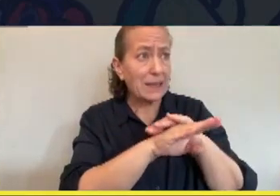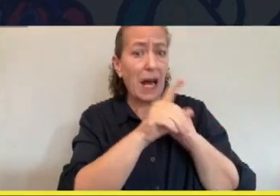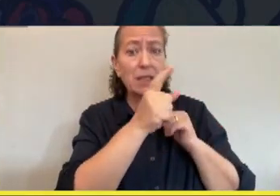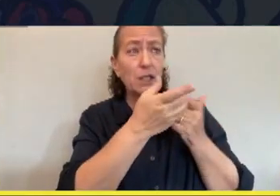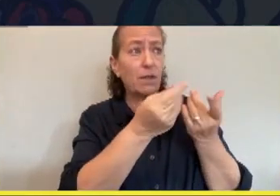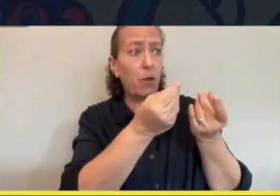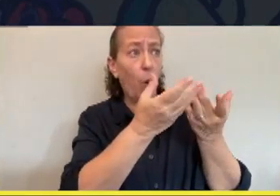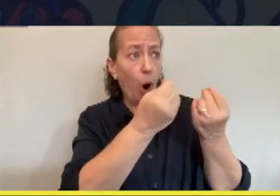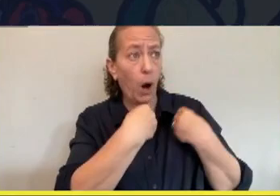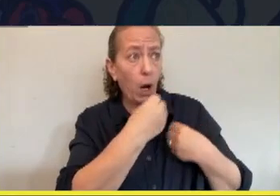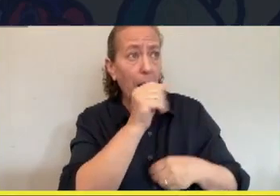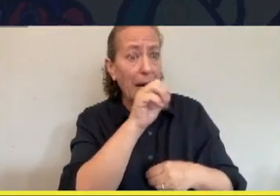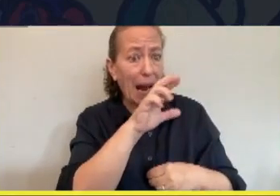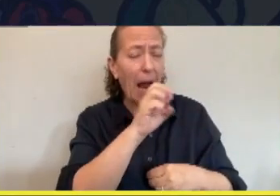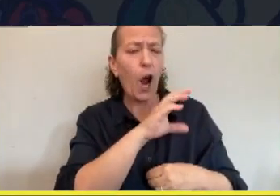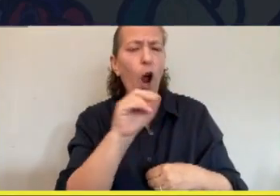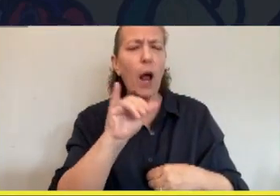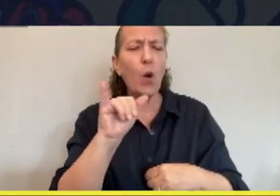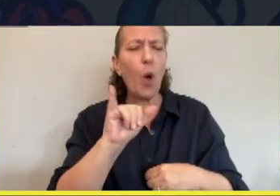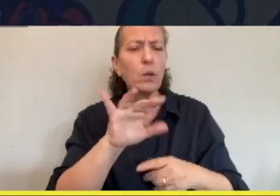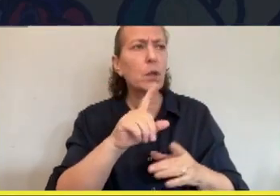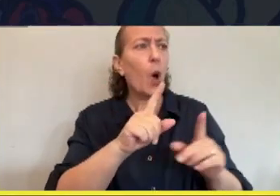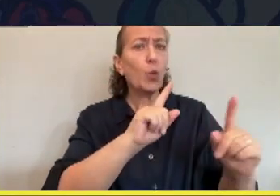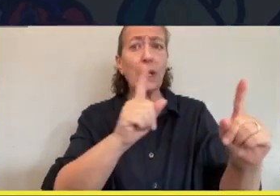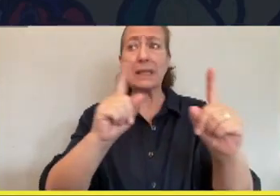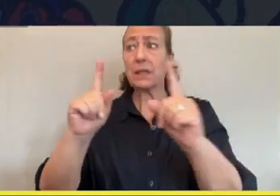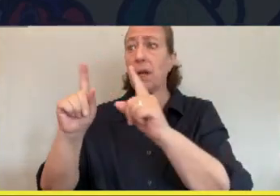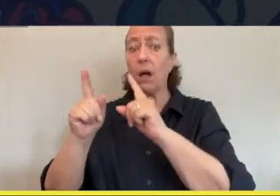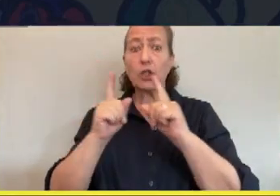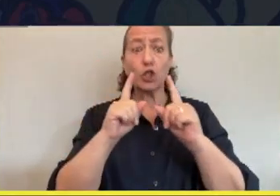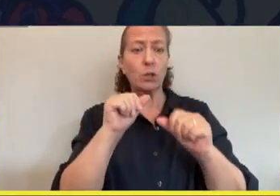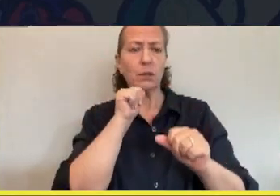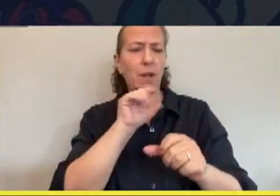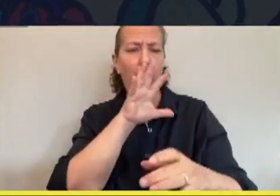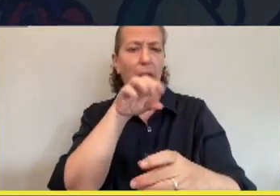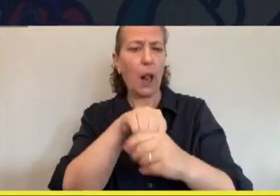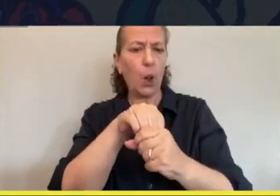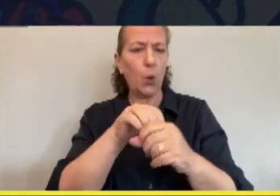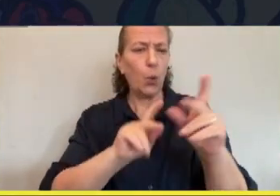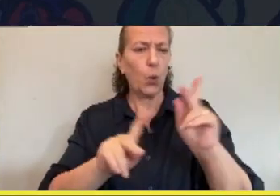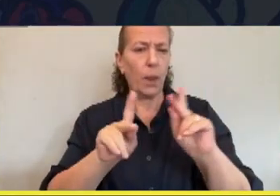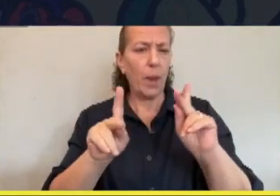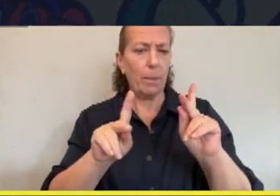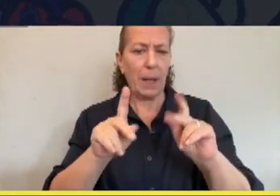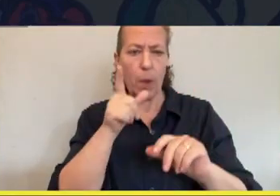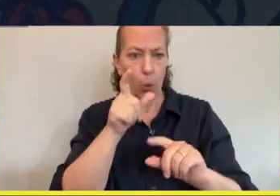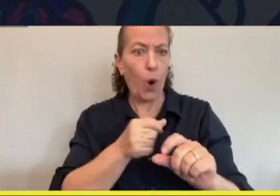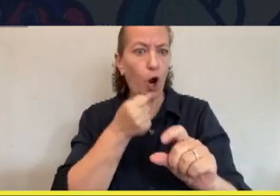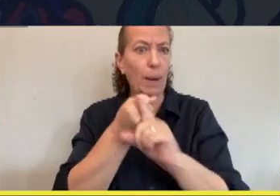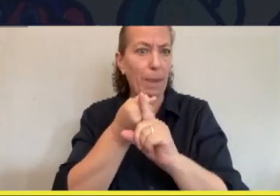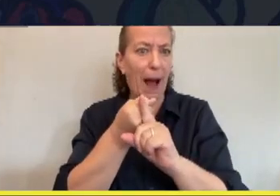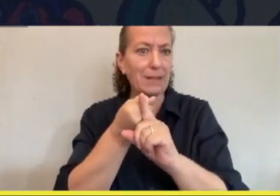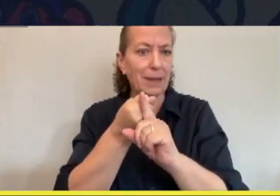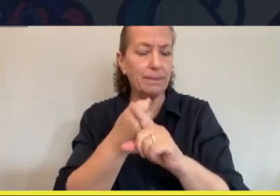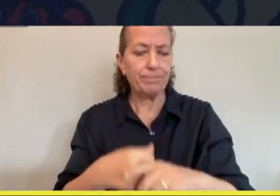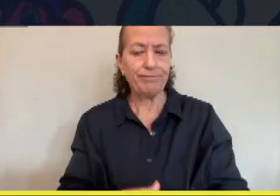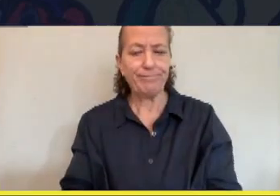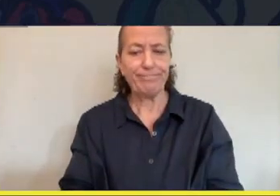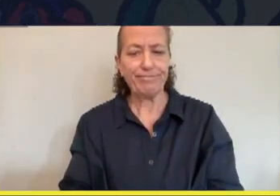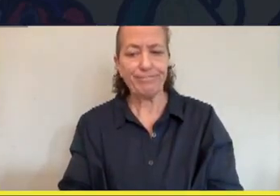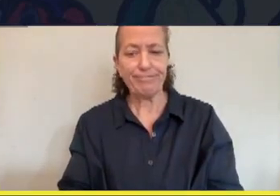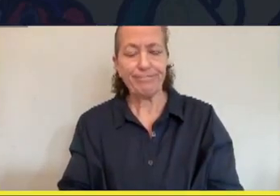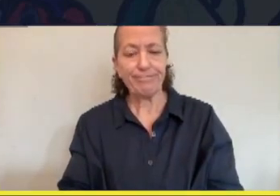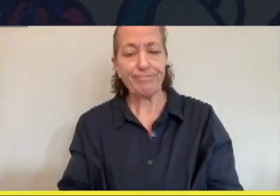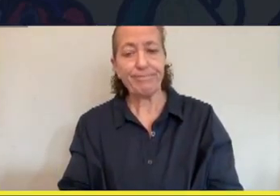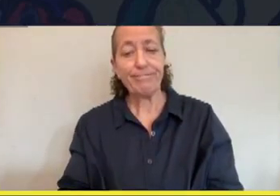important discussions about these issues did not include the people most impacted by them. At RWJF, our focus is